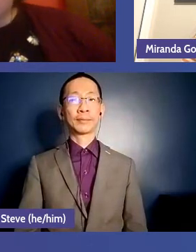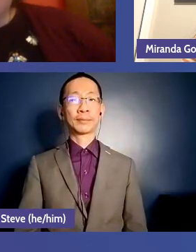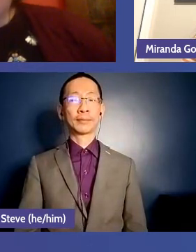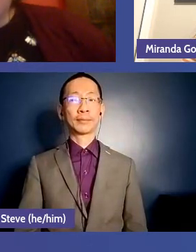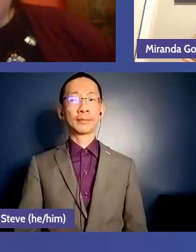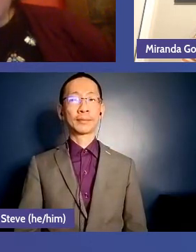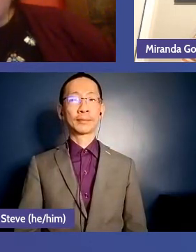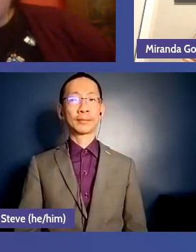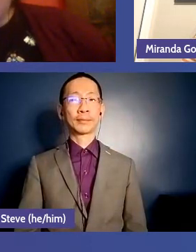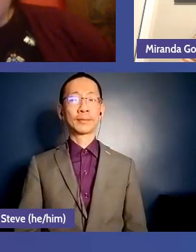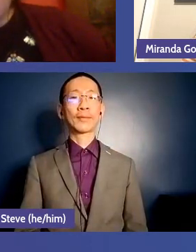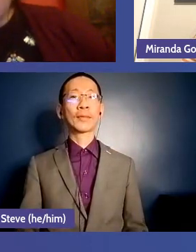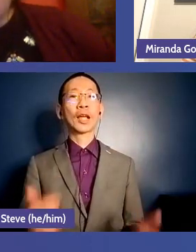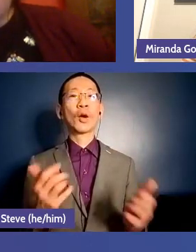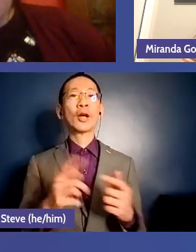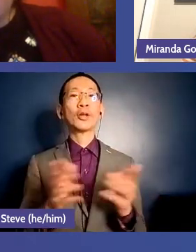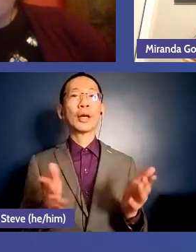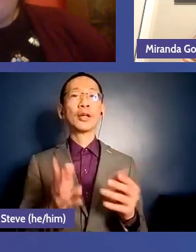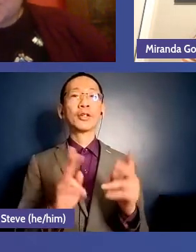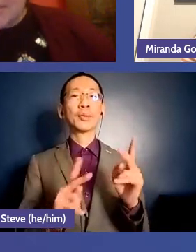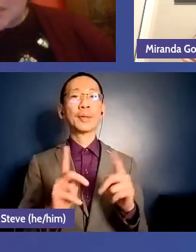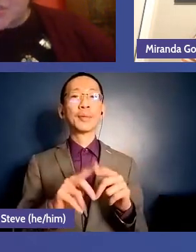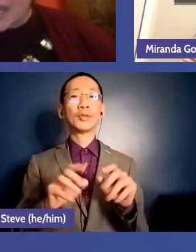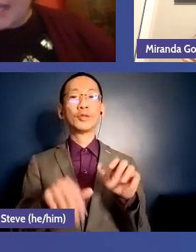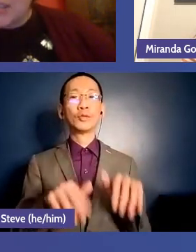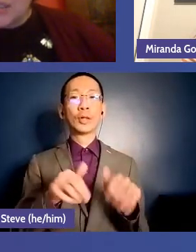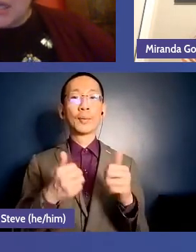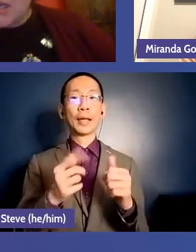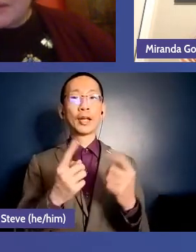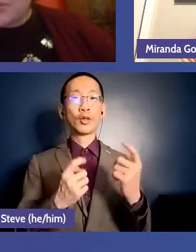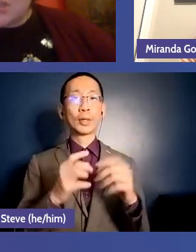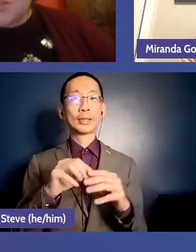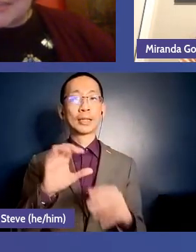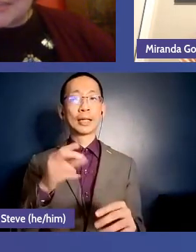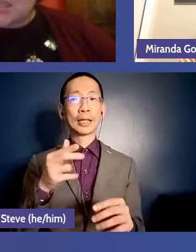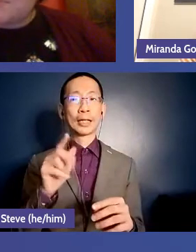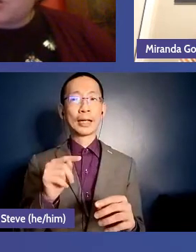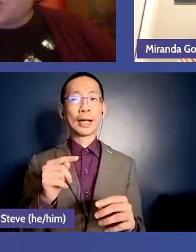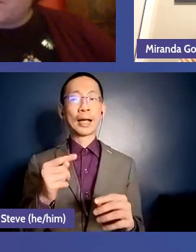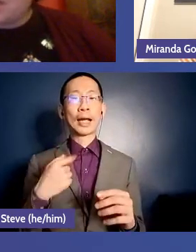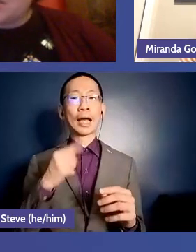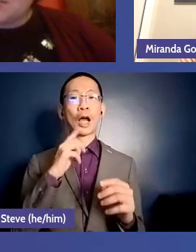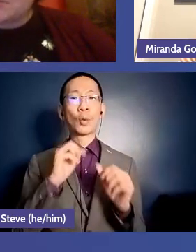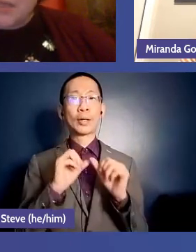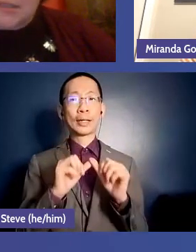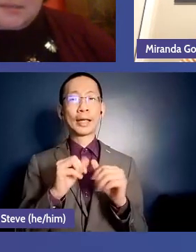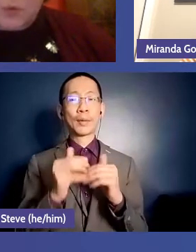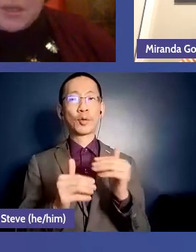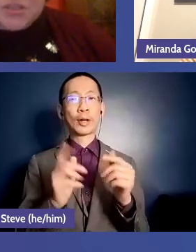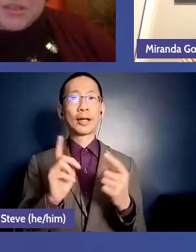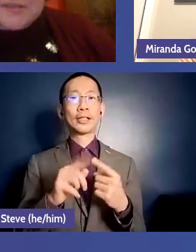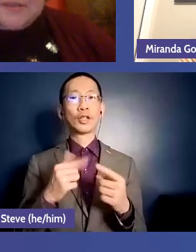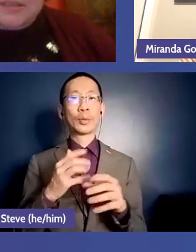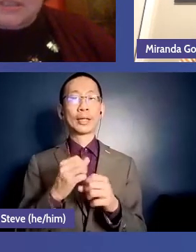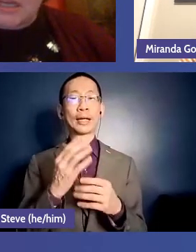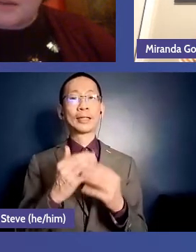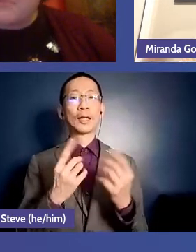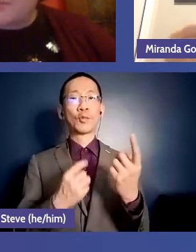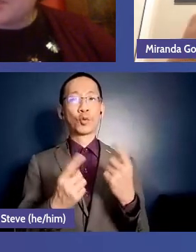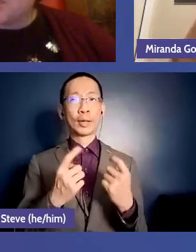I want to encourage folks to drop any questions in the chat. I'm going to just keep going until we get some